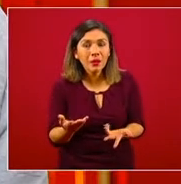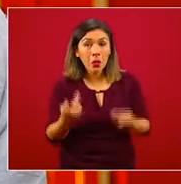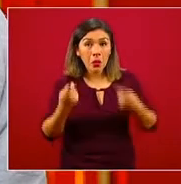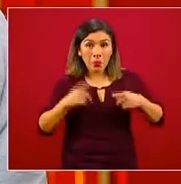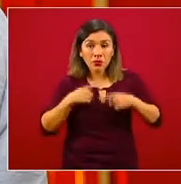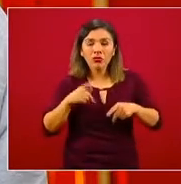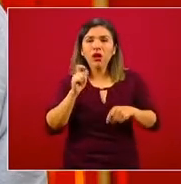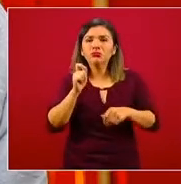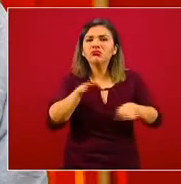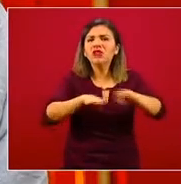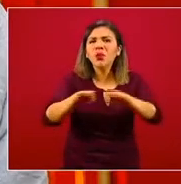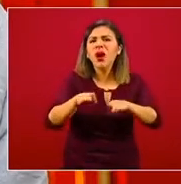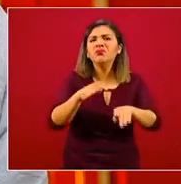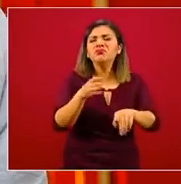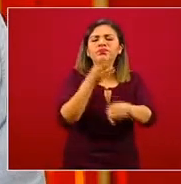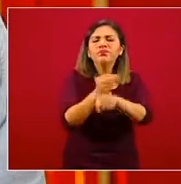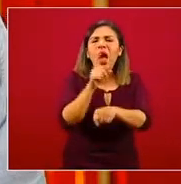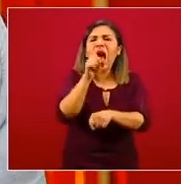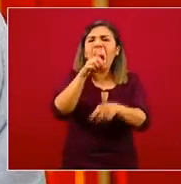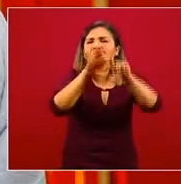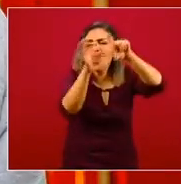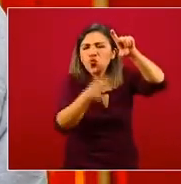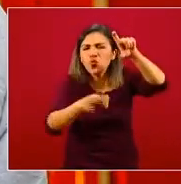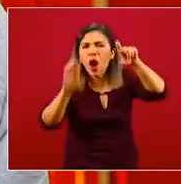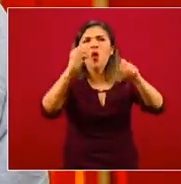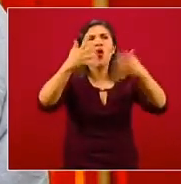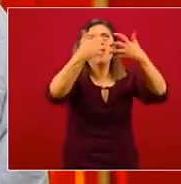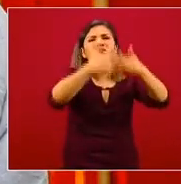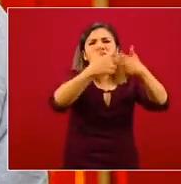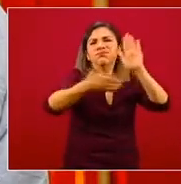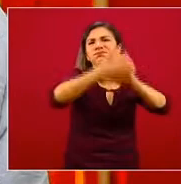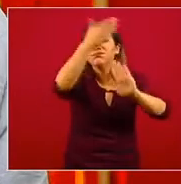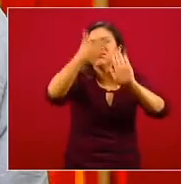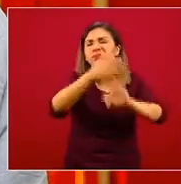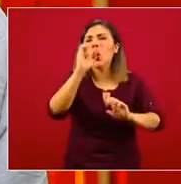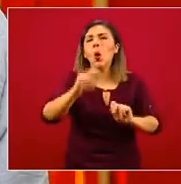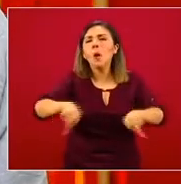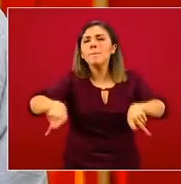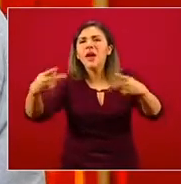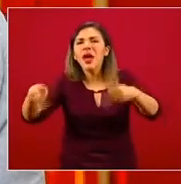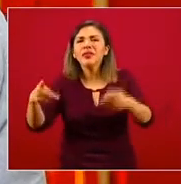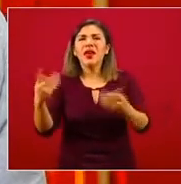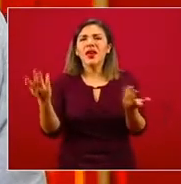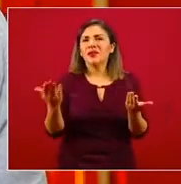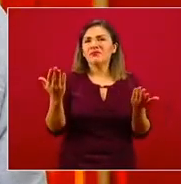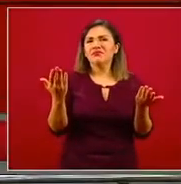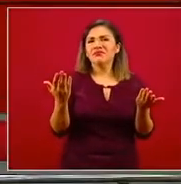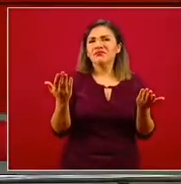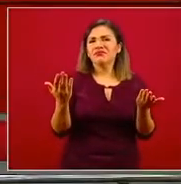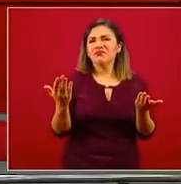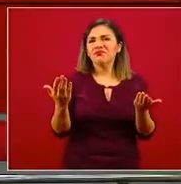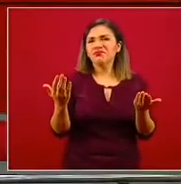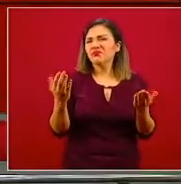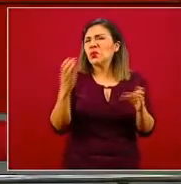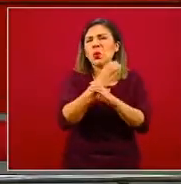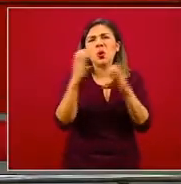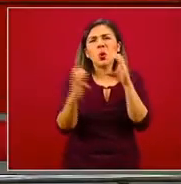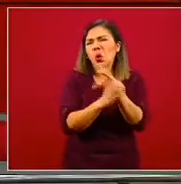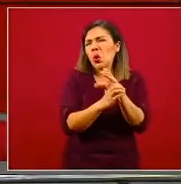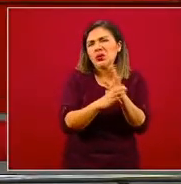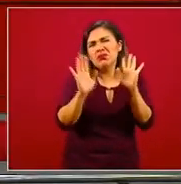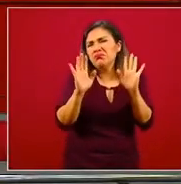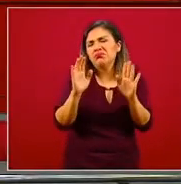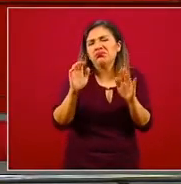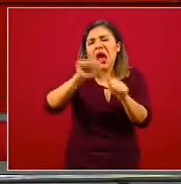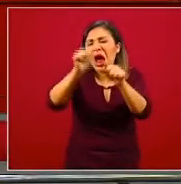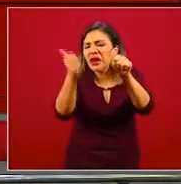wage, they need to find a way to make ends meet. If you have a plumber or if you have a mason, you have somebody in